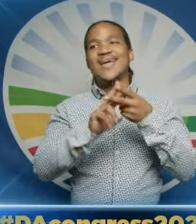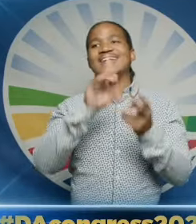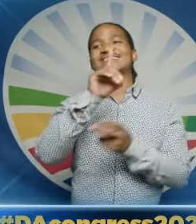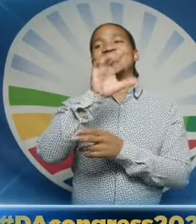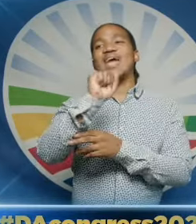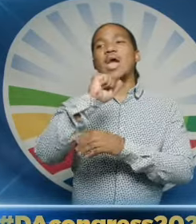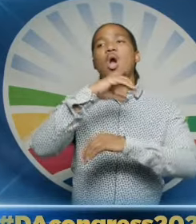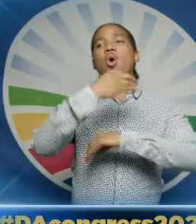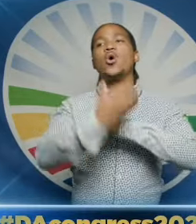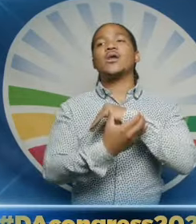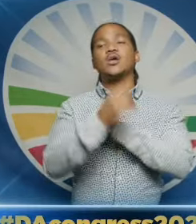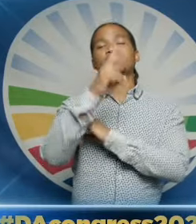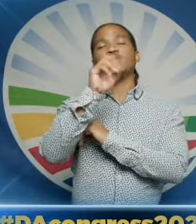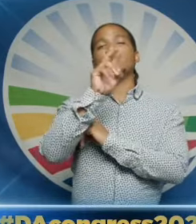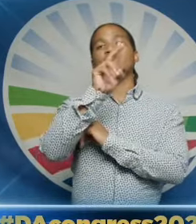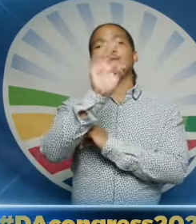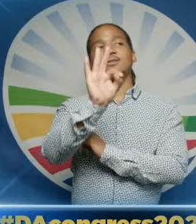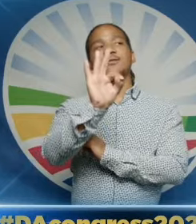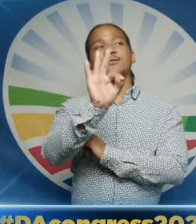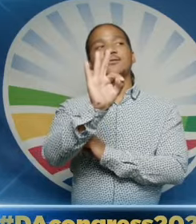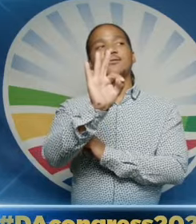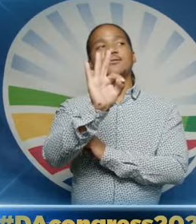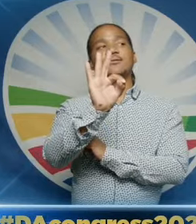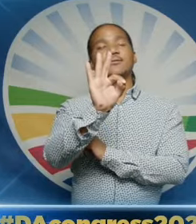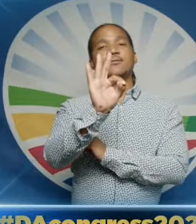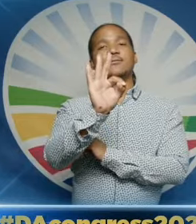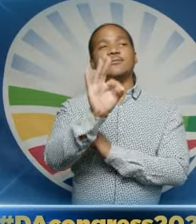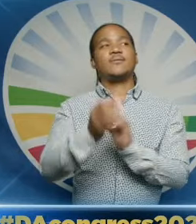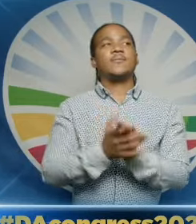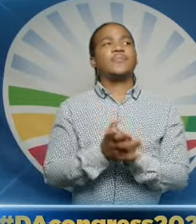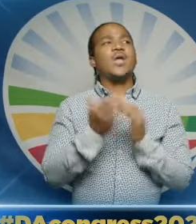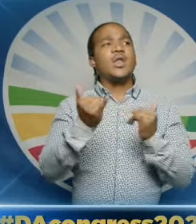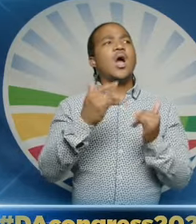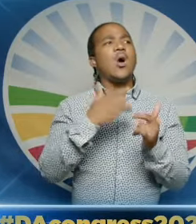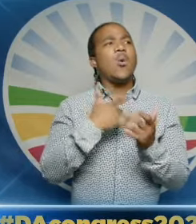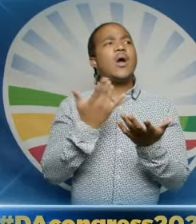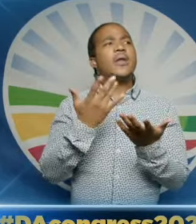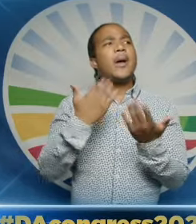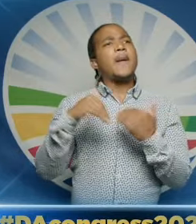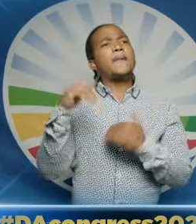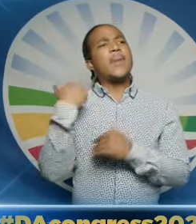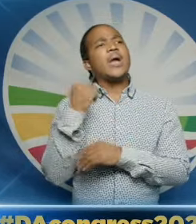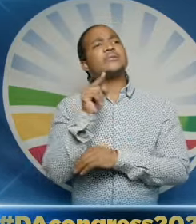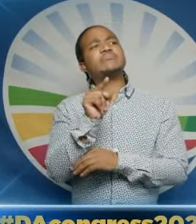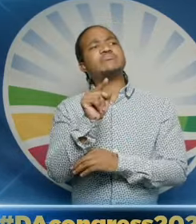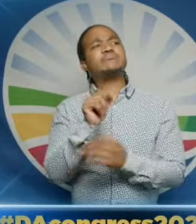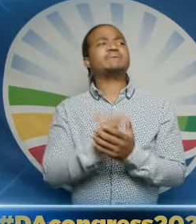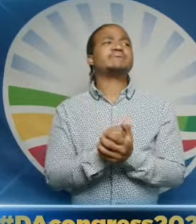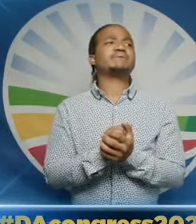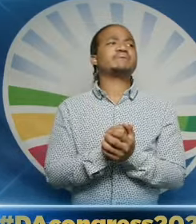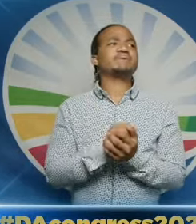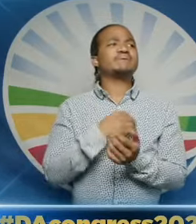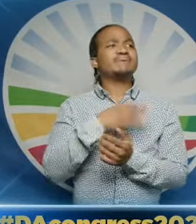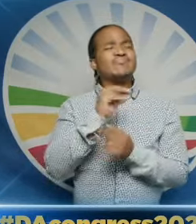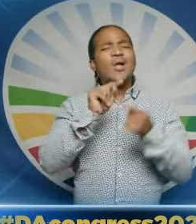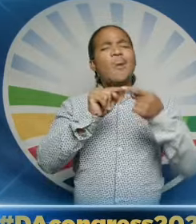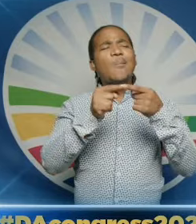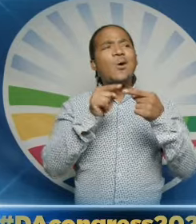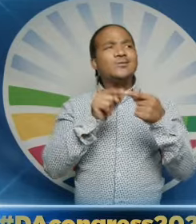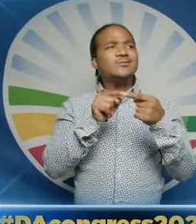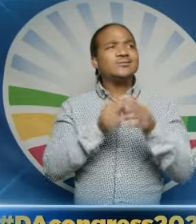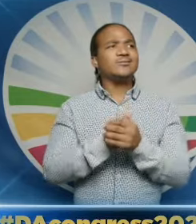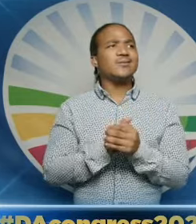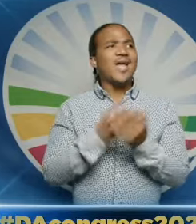Congress 2023. Sir, if I can jump directly back to you at this particular point. There's